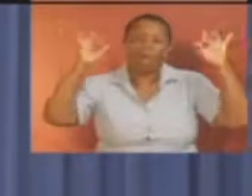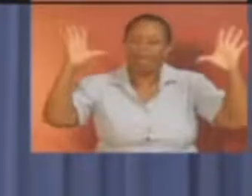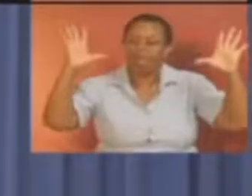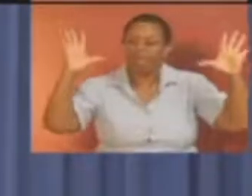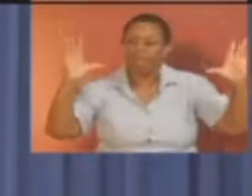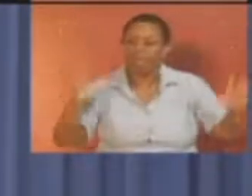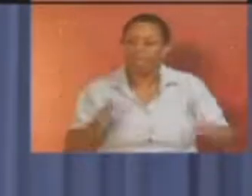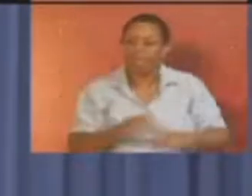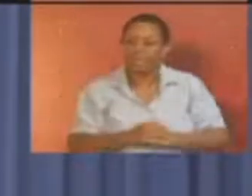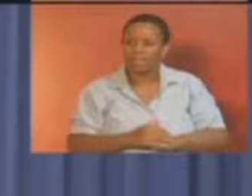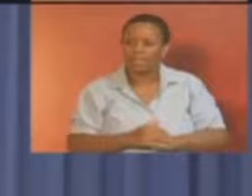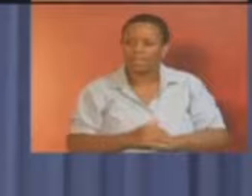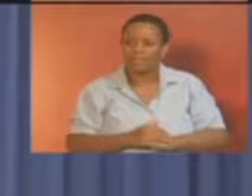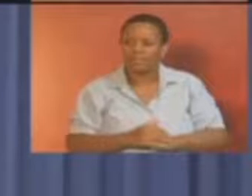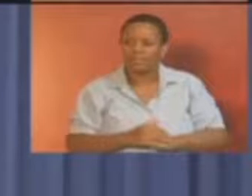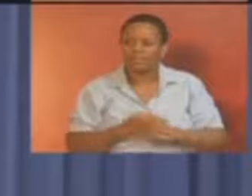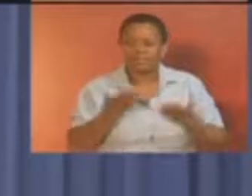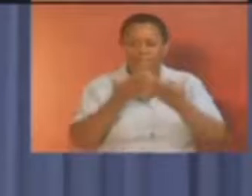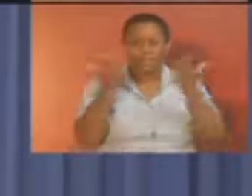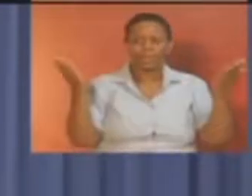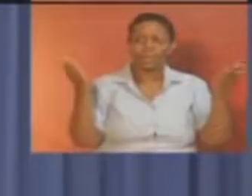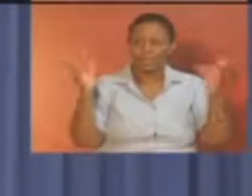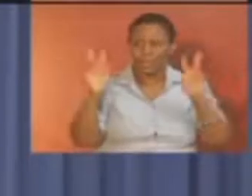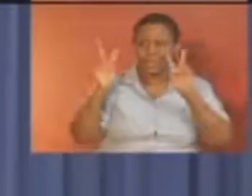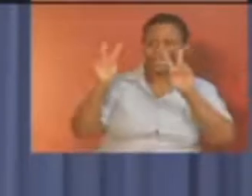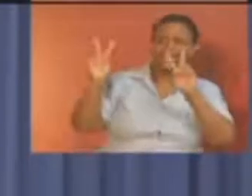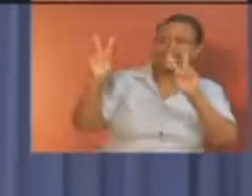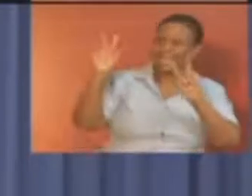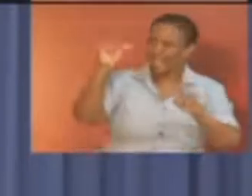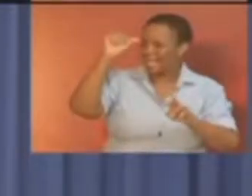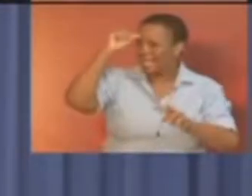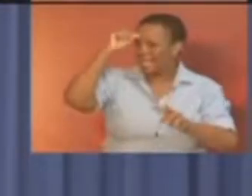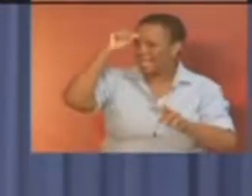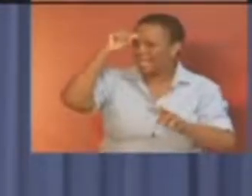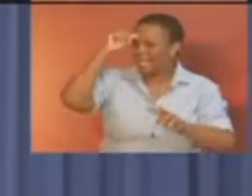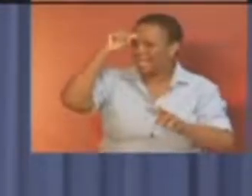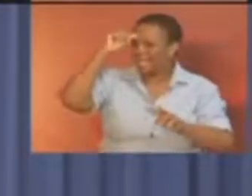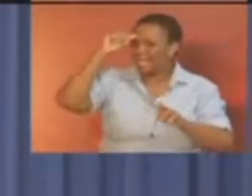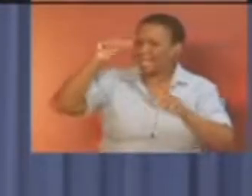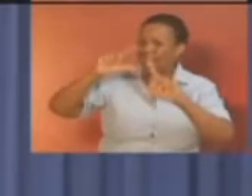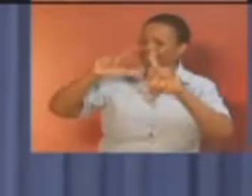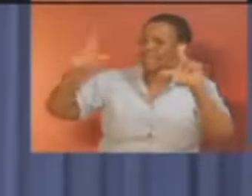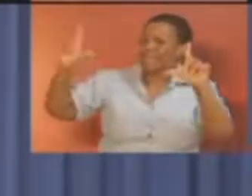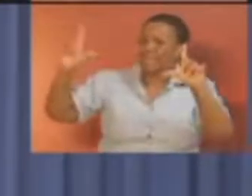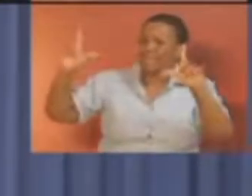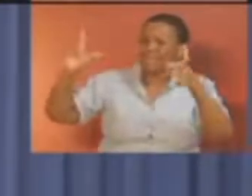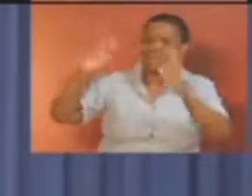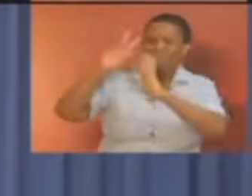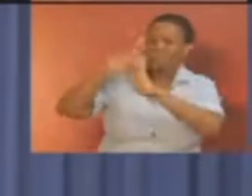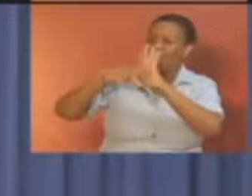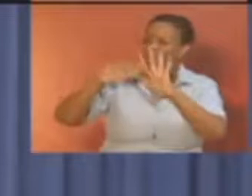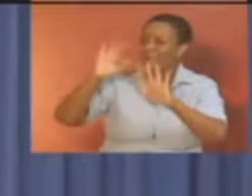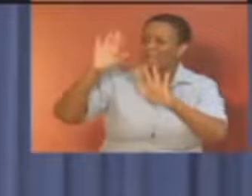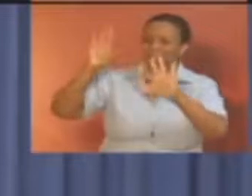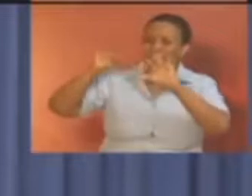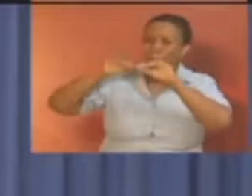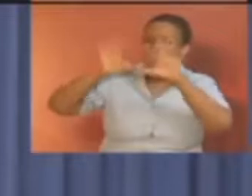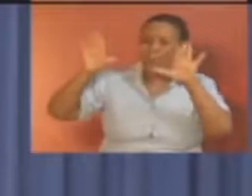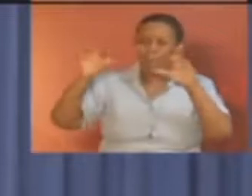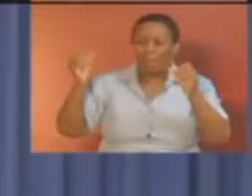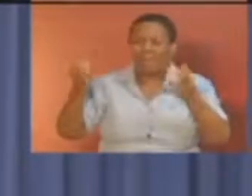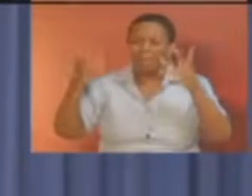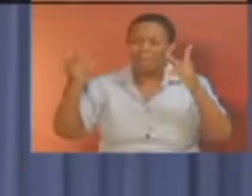Dr. Richards is making the point, and I want to re-emphasize the point. It is not the number of beds in the hospital.